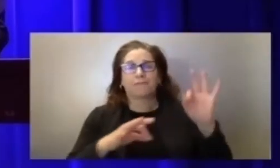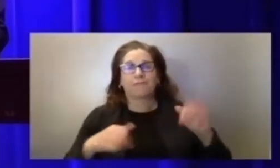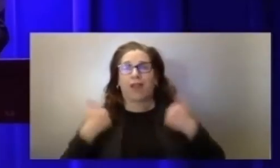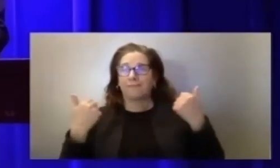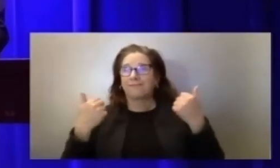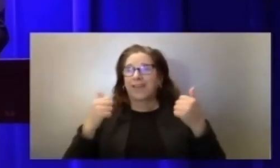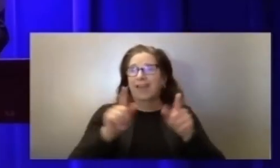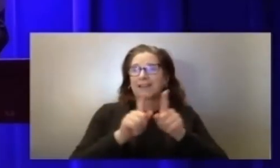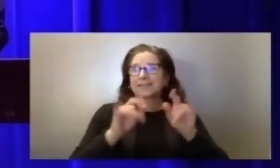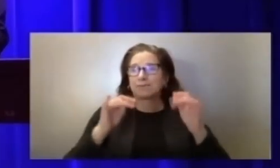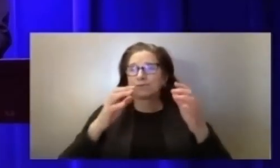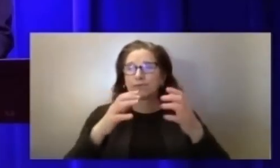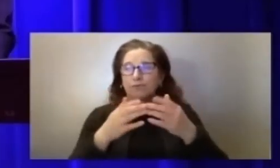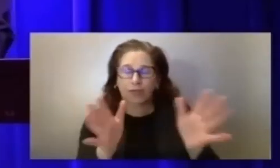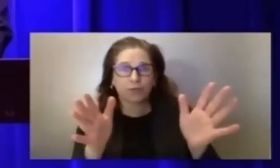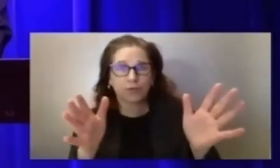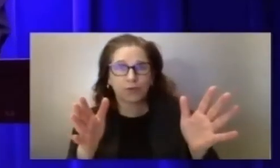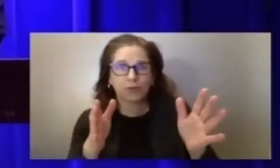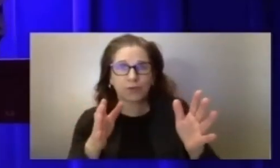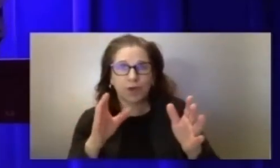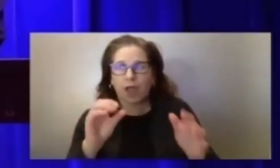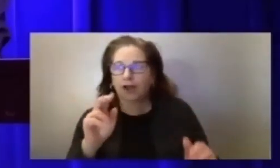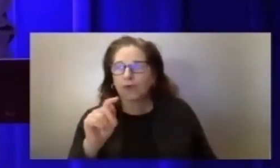through concrete and sorrow.